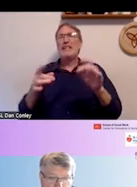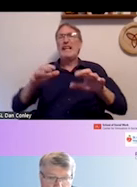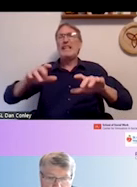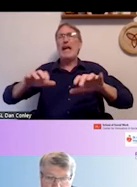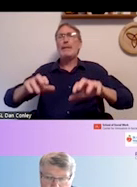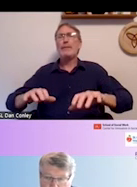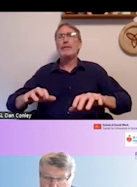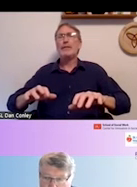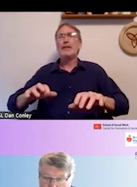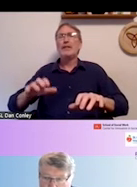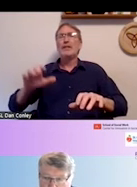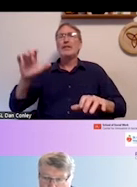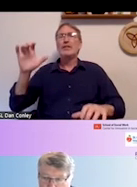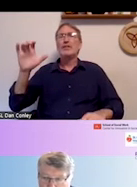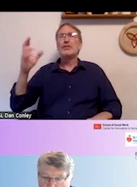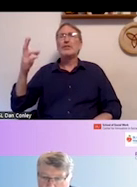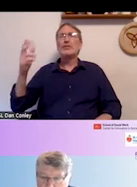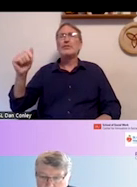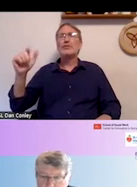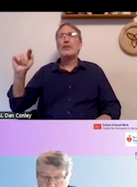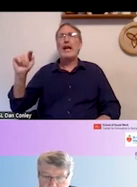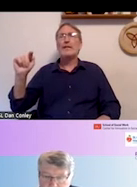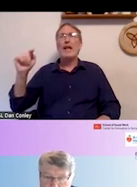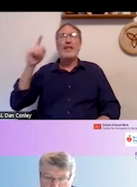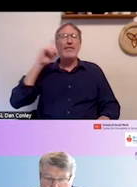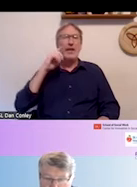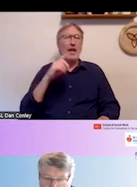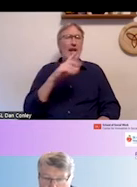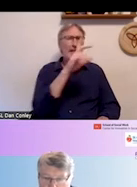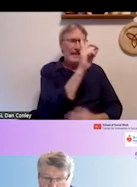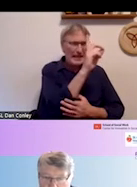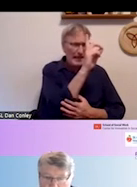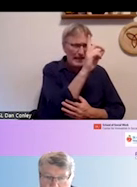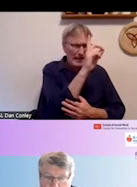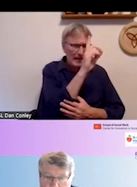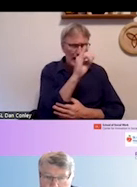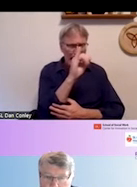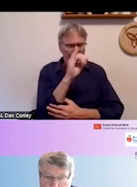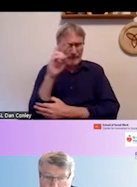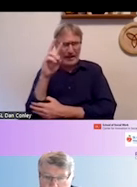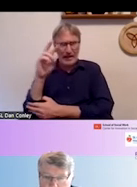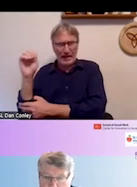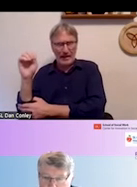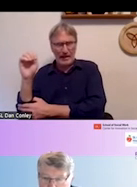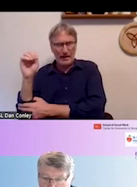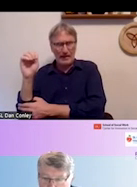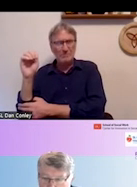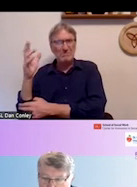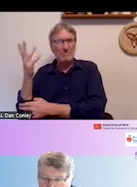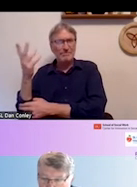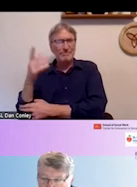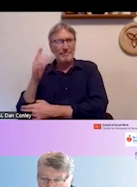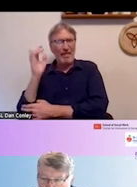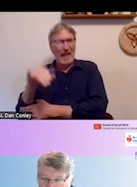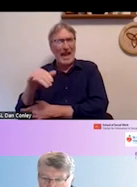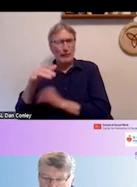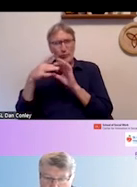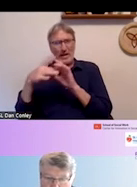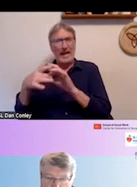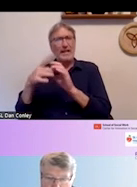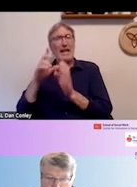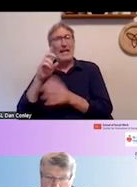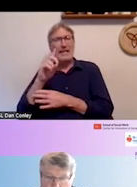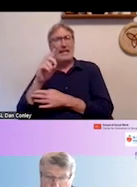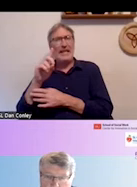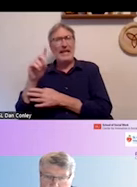would. Think about the dive mnemonic that Kelly just talked about and what we talked about earlier with communication and